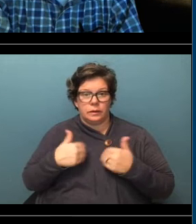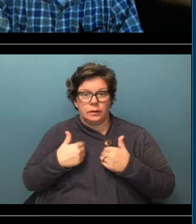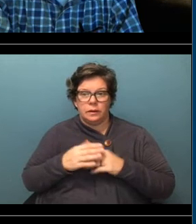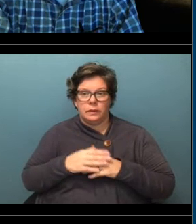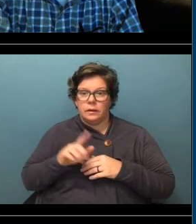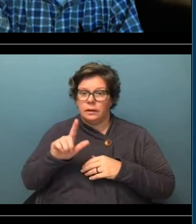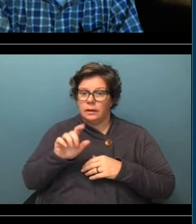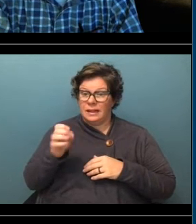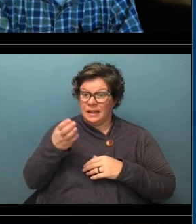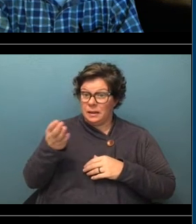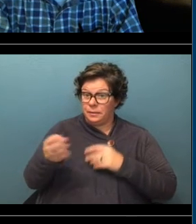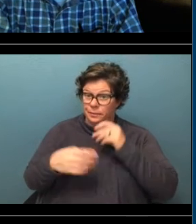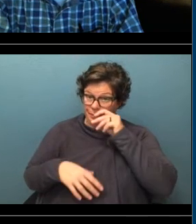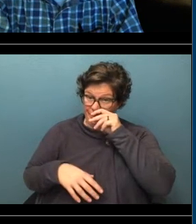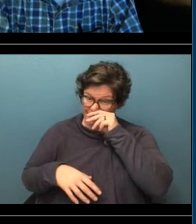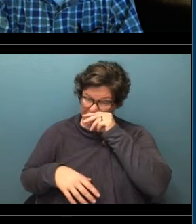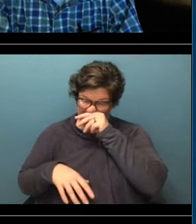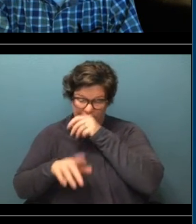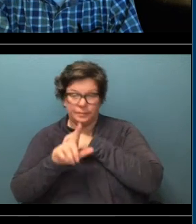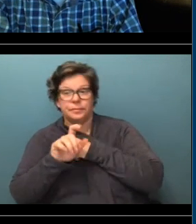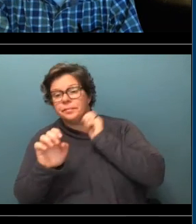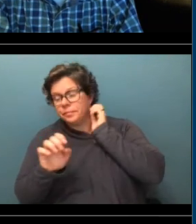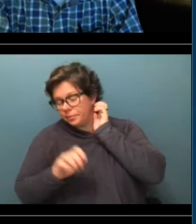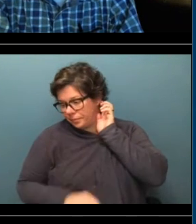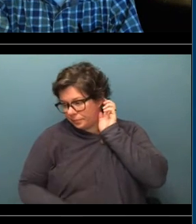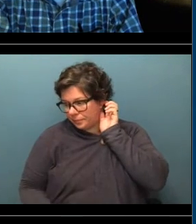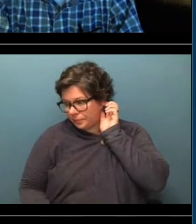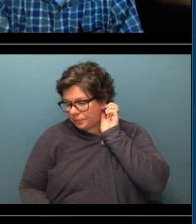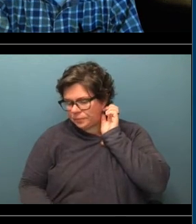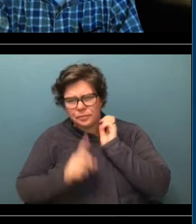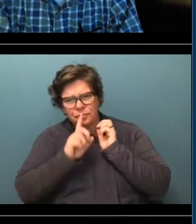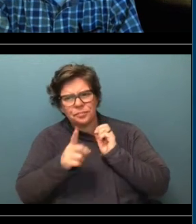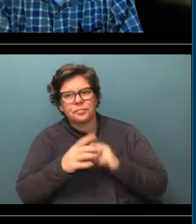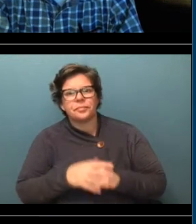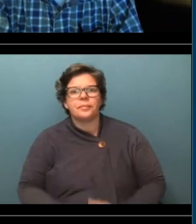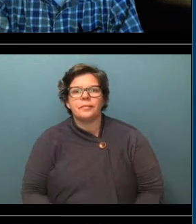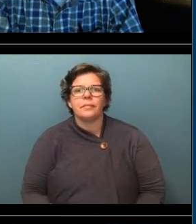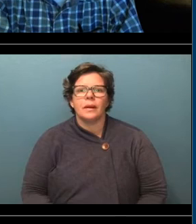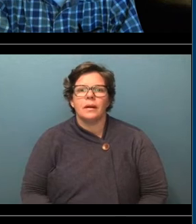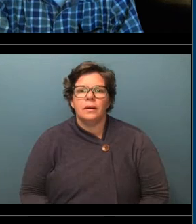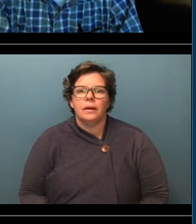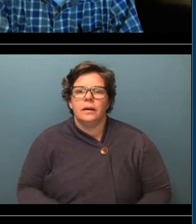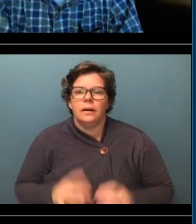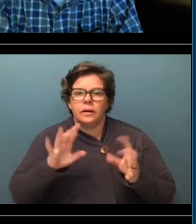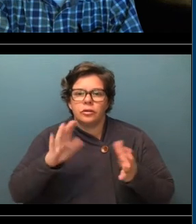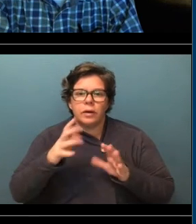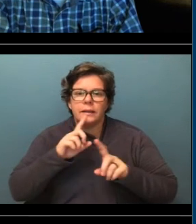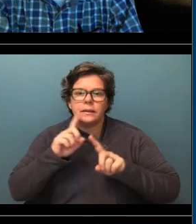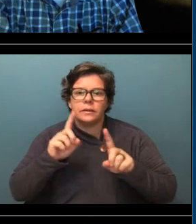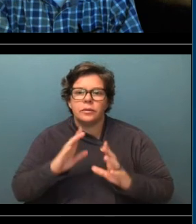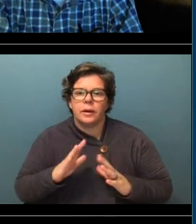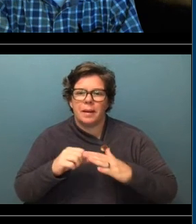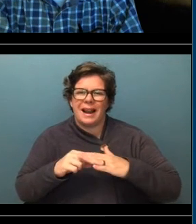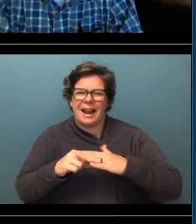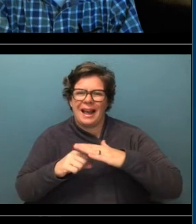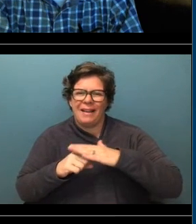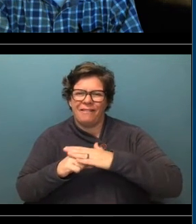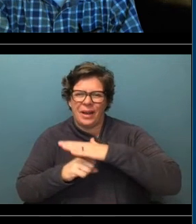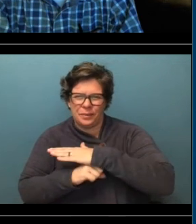want to go ahead and take that one? Sure, I'll go ahead and jump in. So our crisis responders have foundational